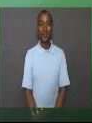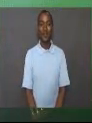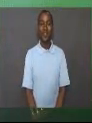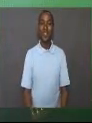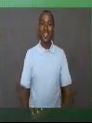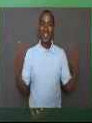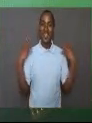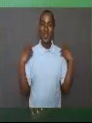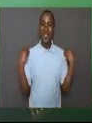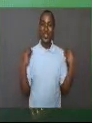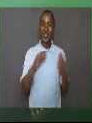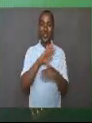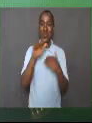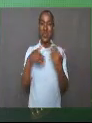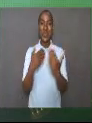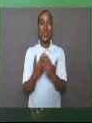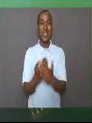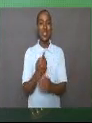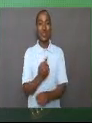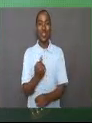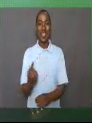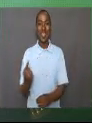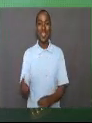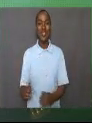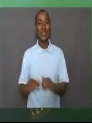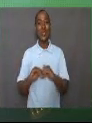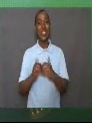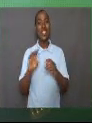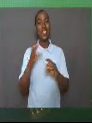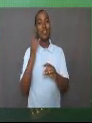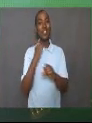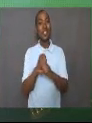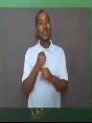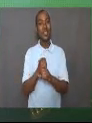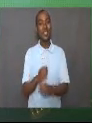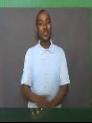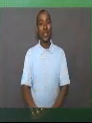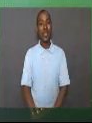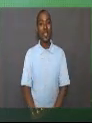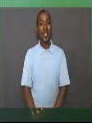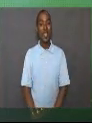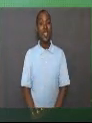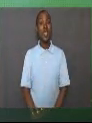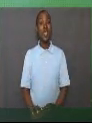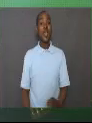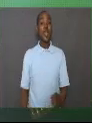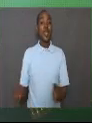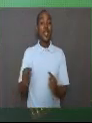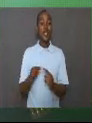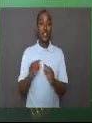Hello again, everyone. How did you do? Let us go over